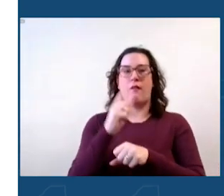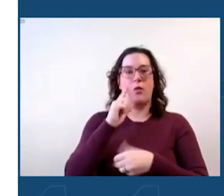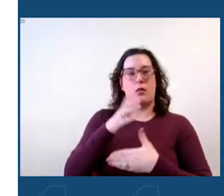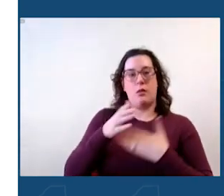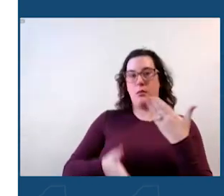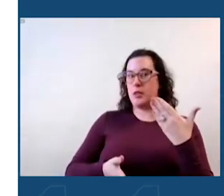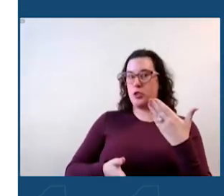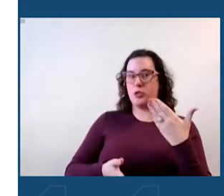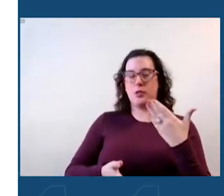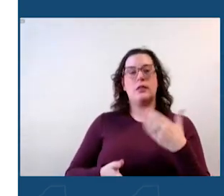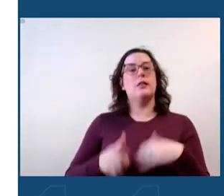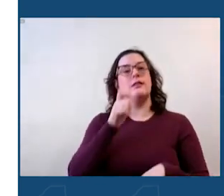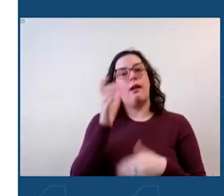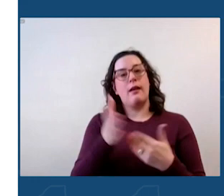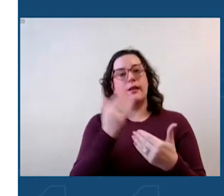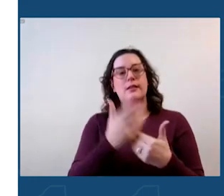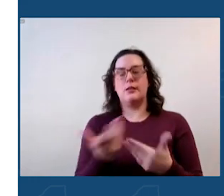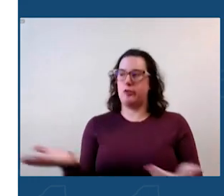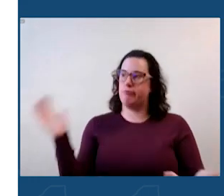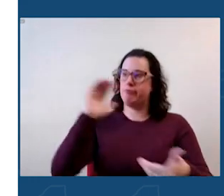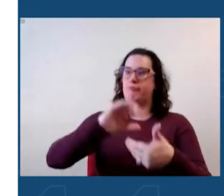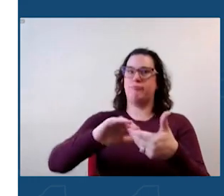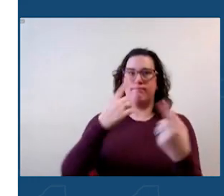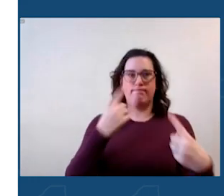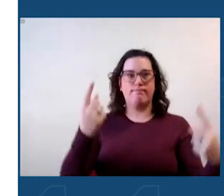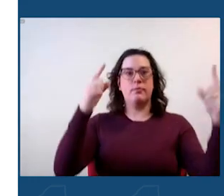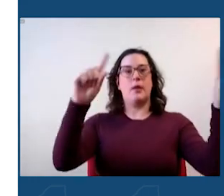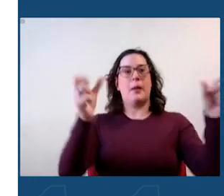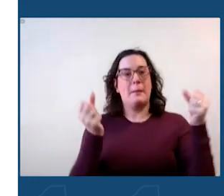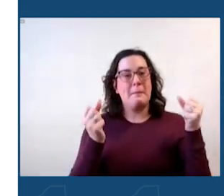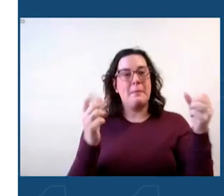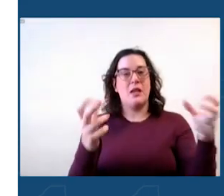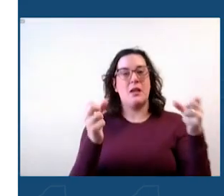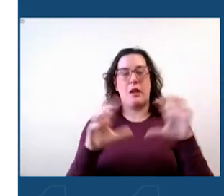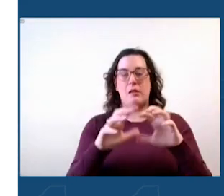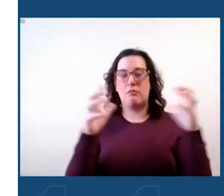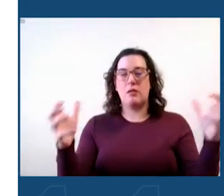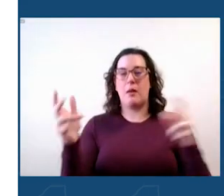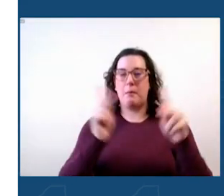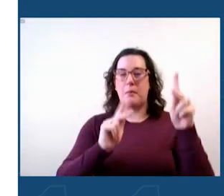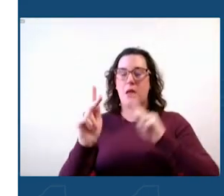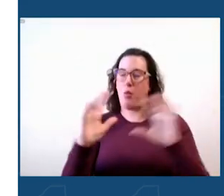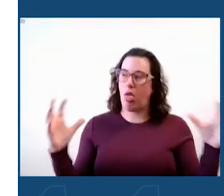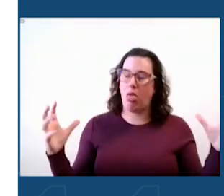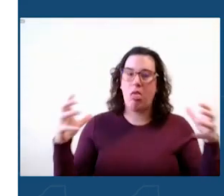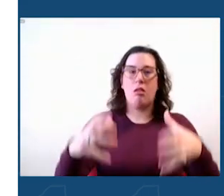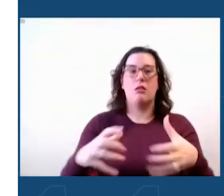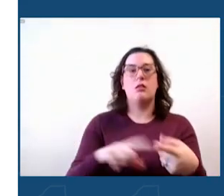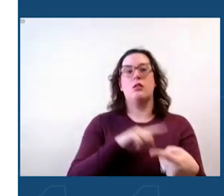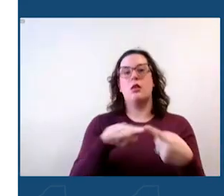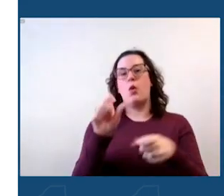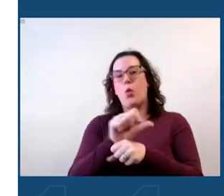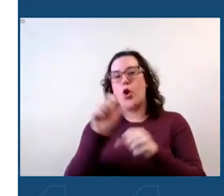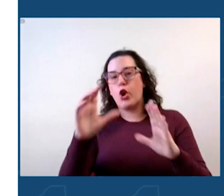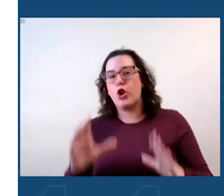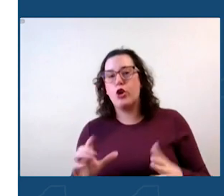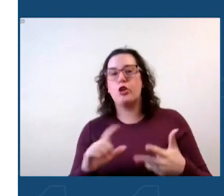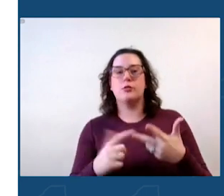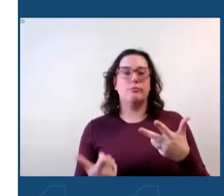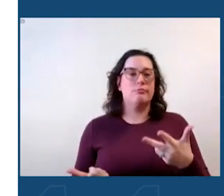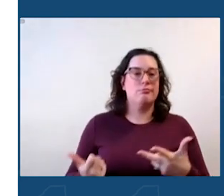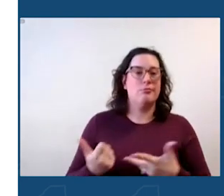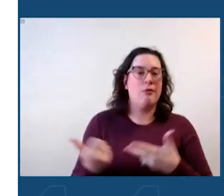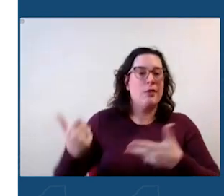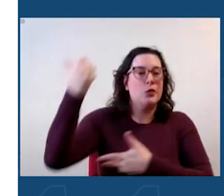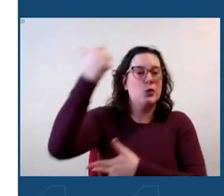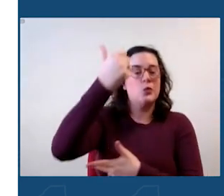to make it happen. It takes a collective group of officials, of labor, and we did it. And they talk